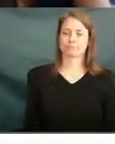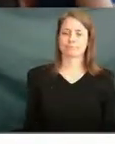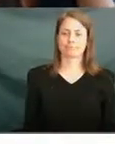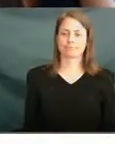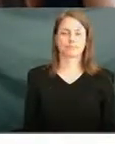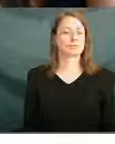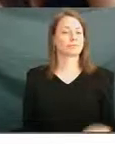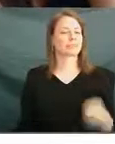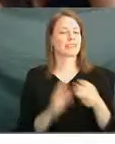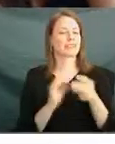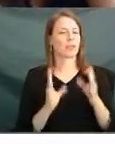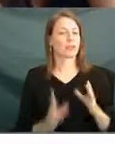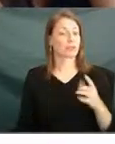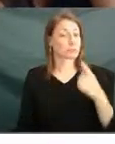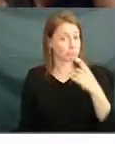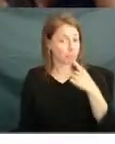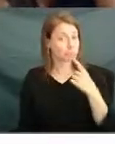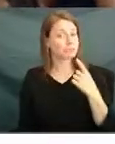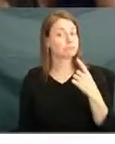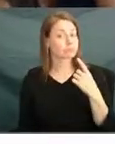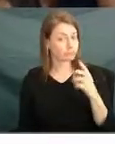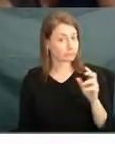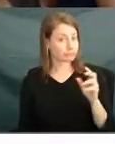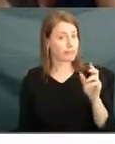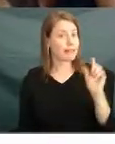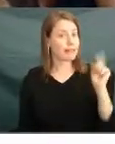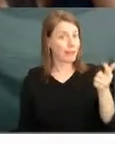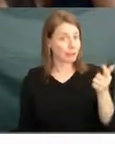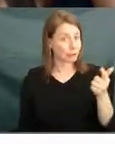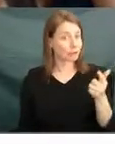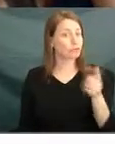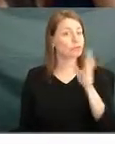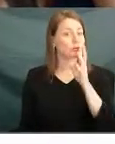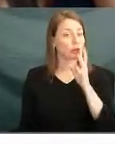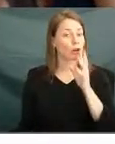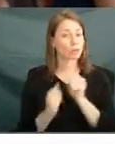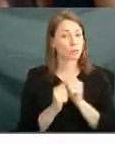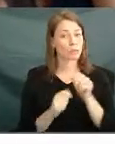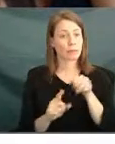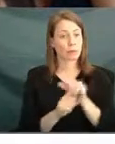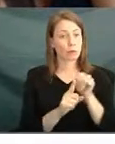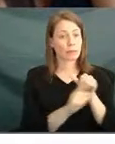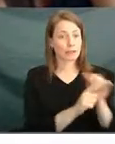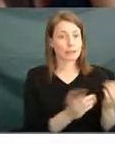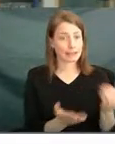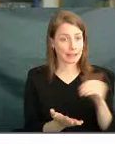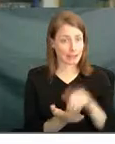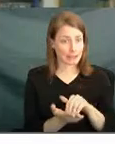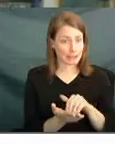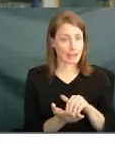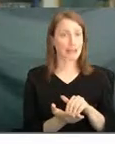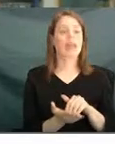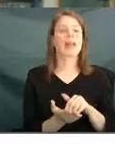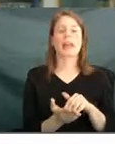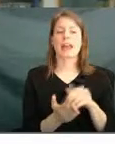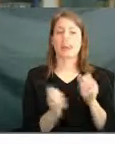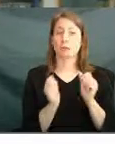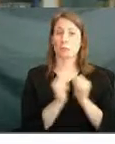a group. The same process is used by every staff member in every bullying incident. I'm thinking